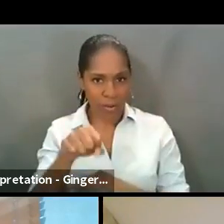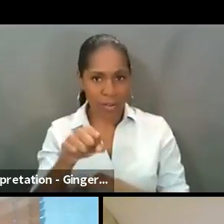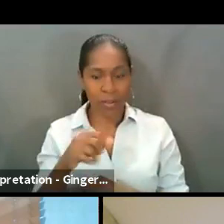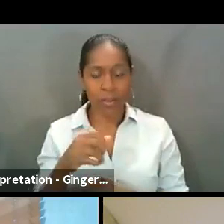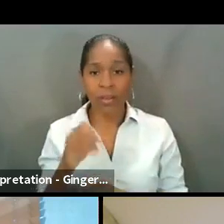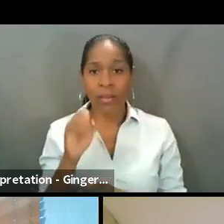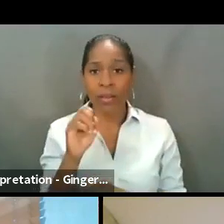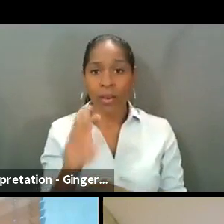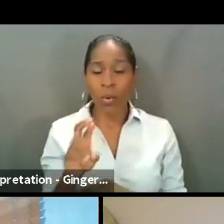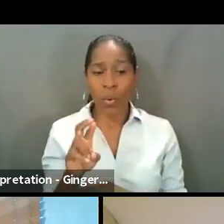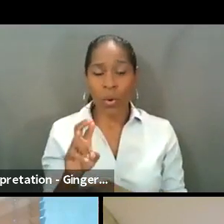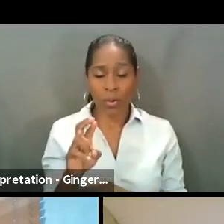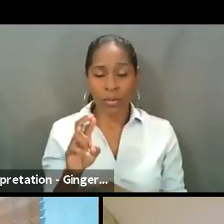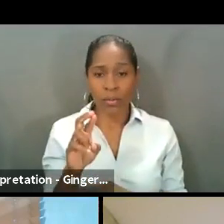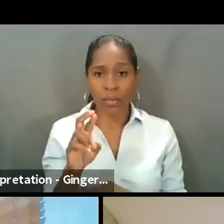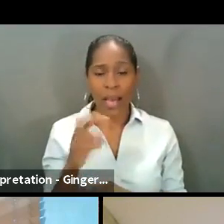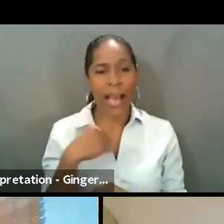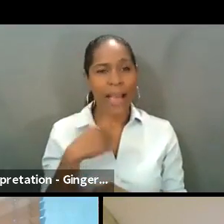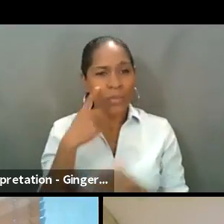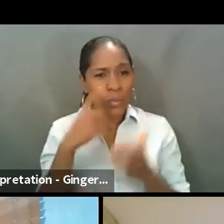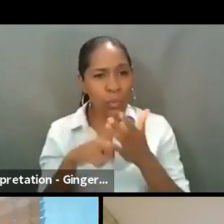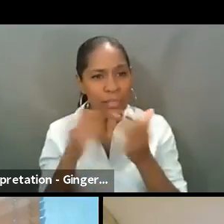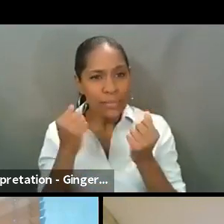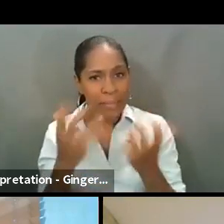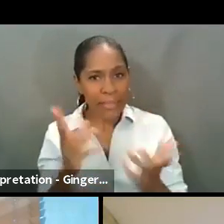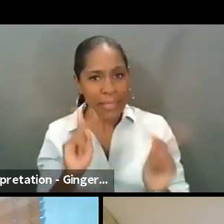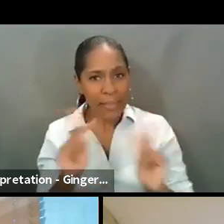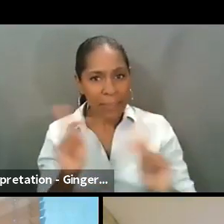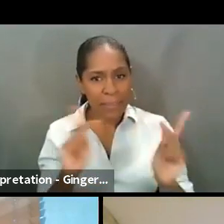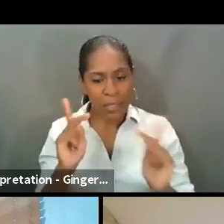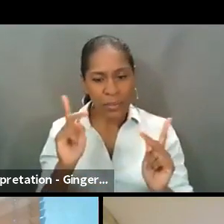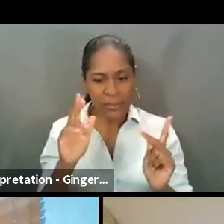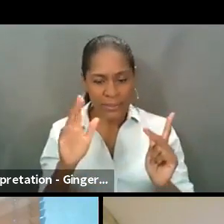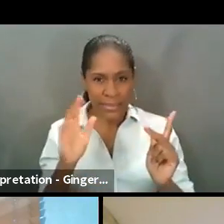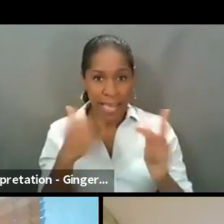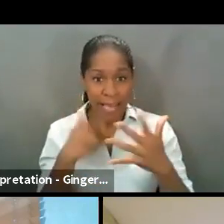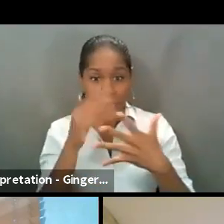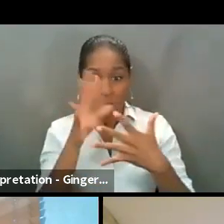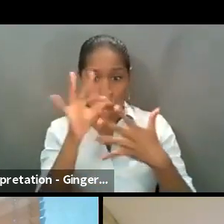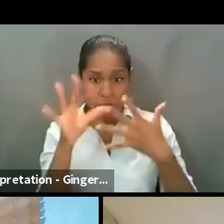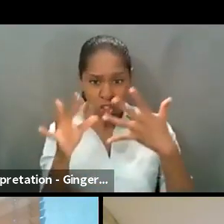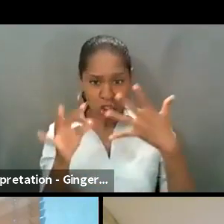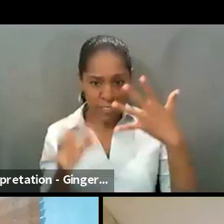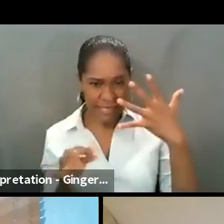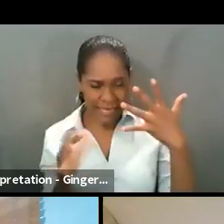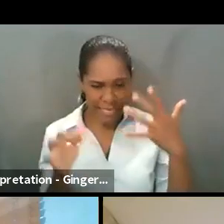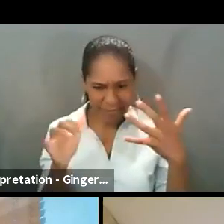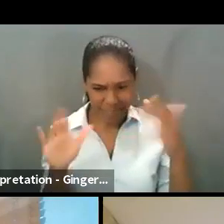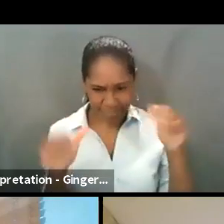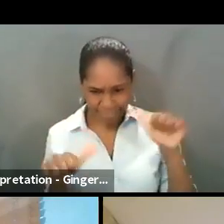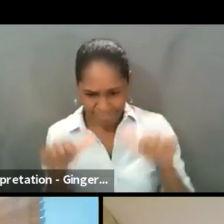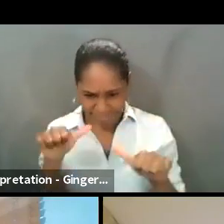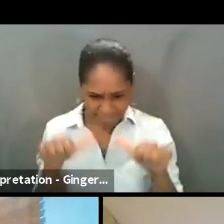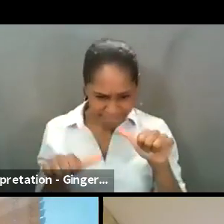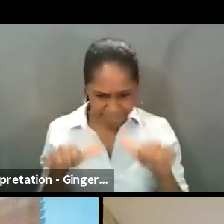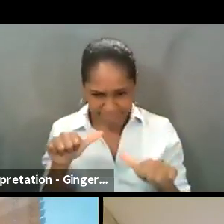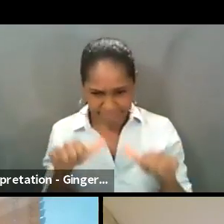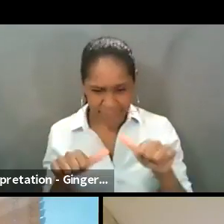got it. I noticed that a lot of people are sort of weighing their options of getting COVID, what they think their outcomes would